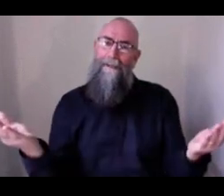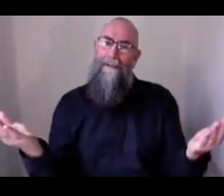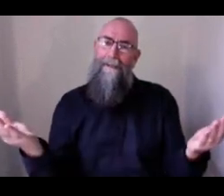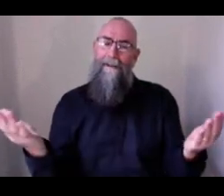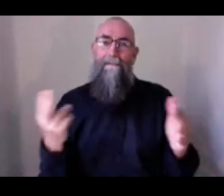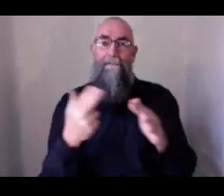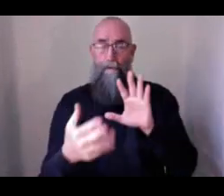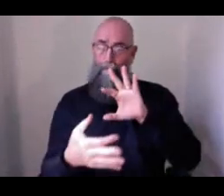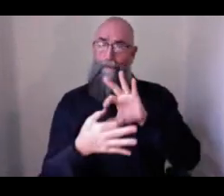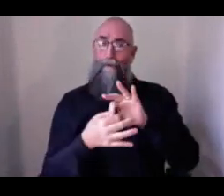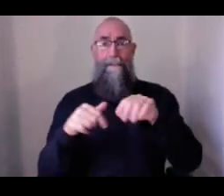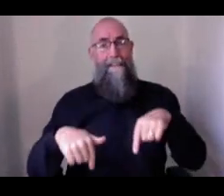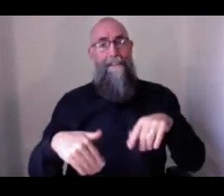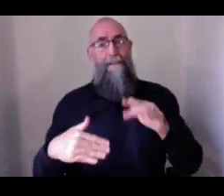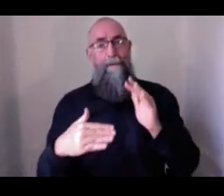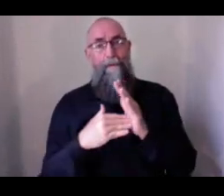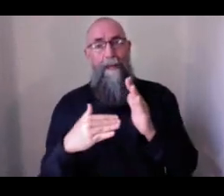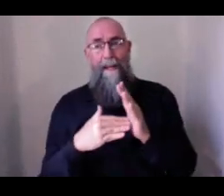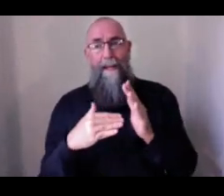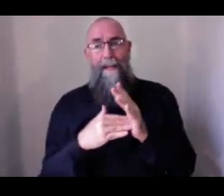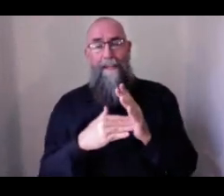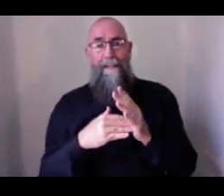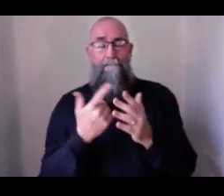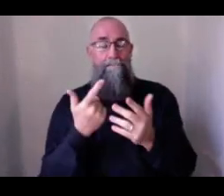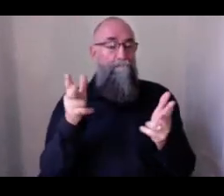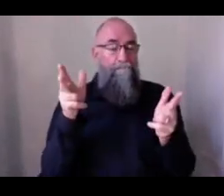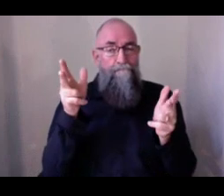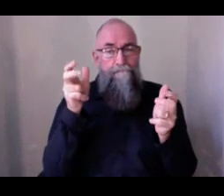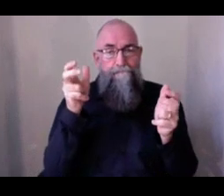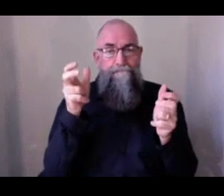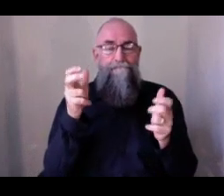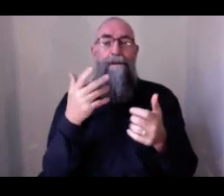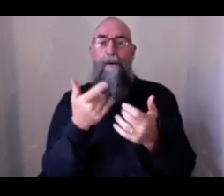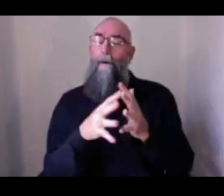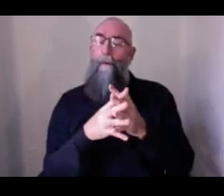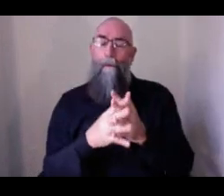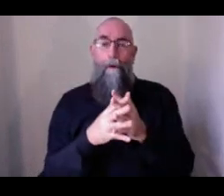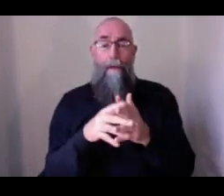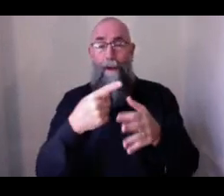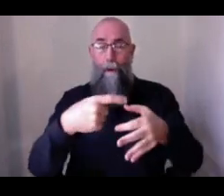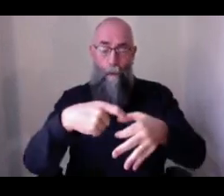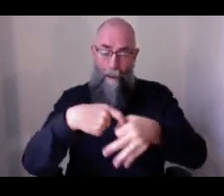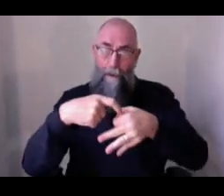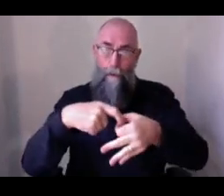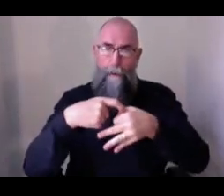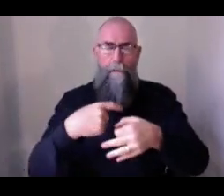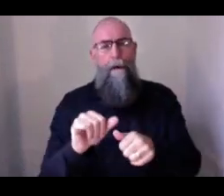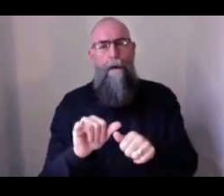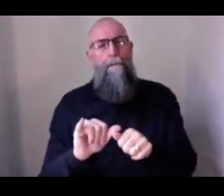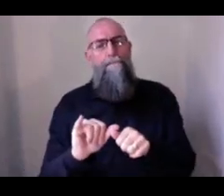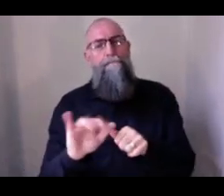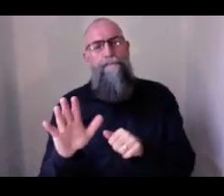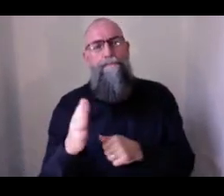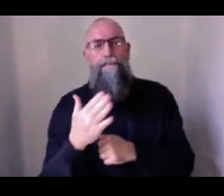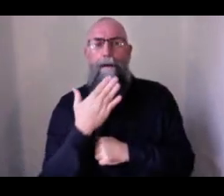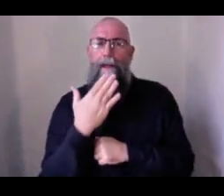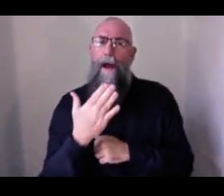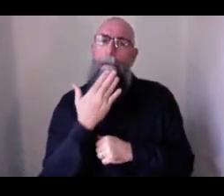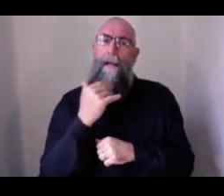today and listening and asking those really great questions in there. Thank you very much. Don't hesitate to